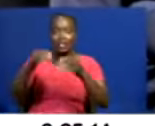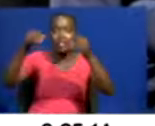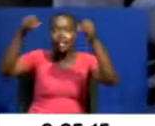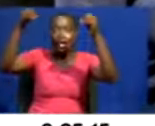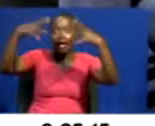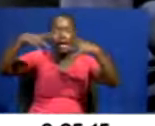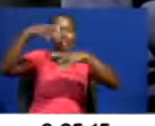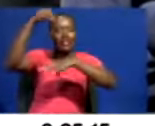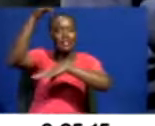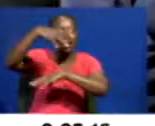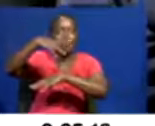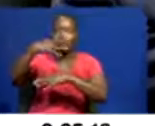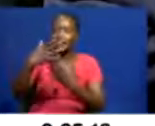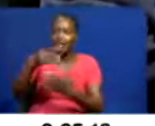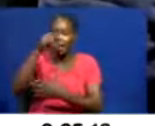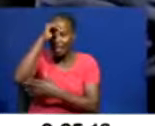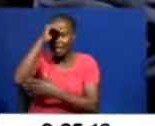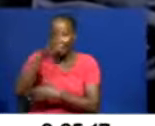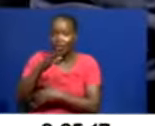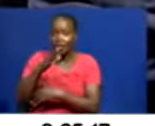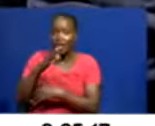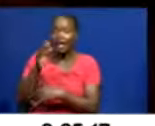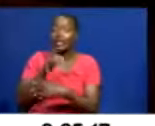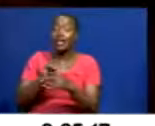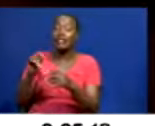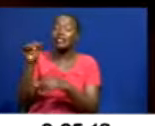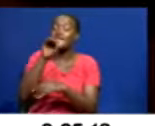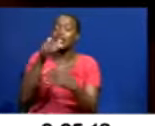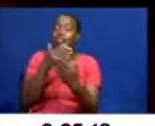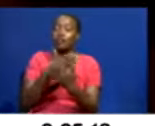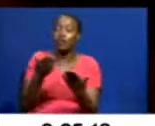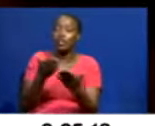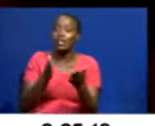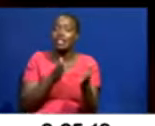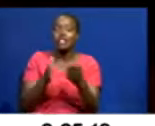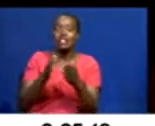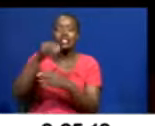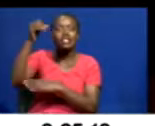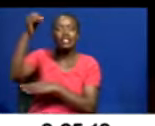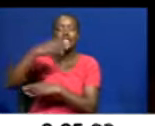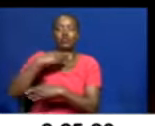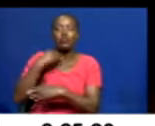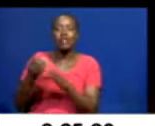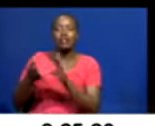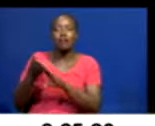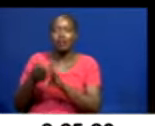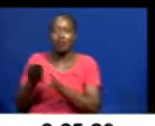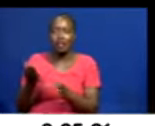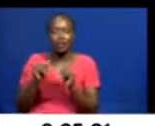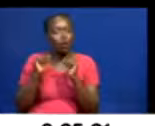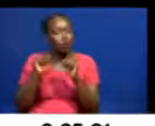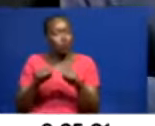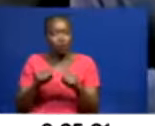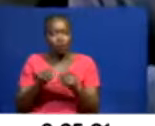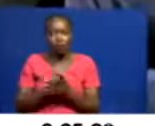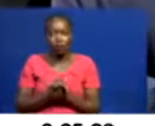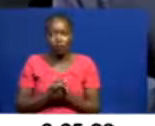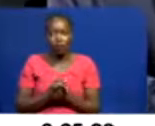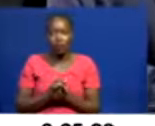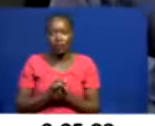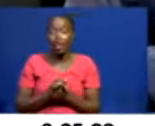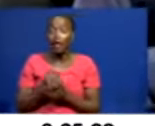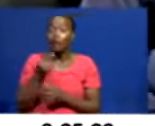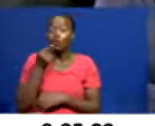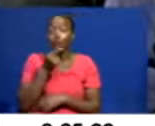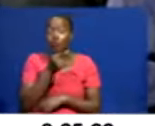hivyo Governor Malombe and the executive watu wakazi wanaitisha street lighting kwa haraka ambayo inapaswa